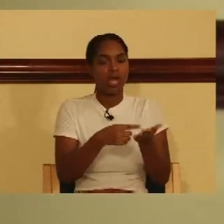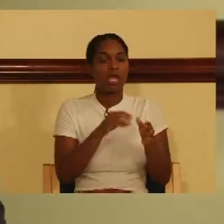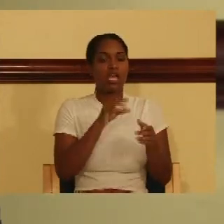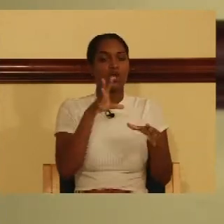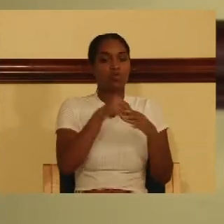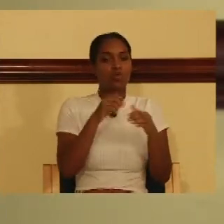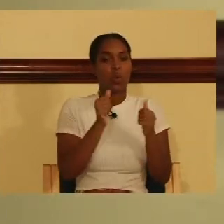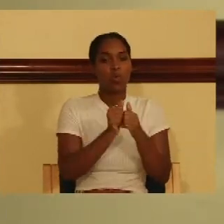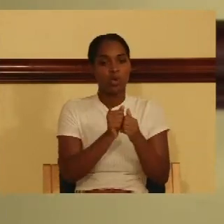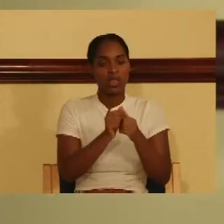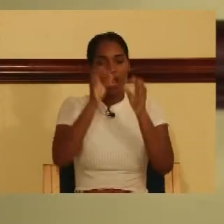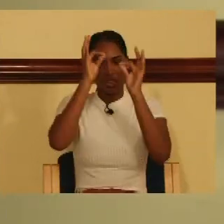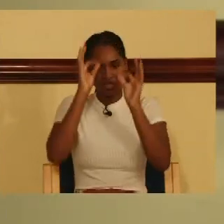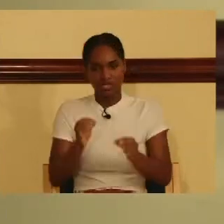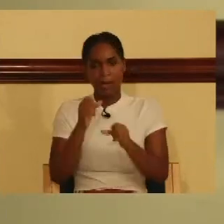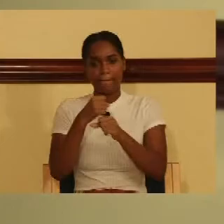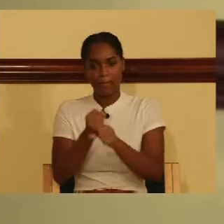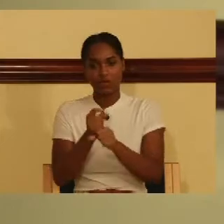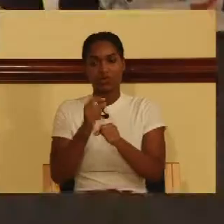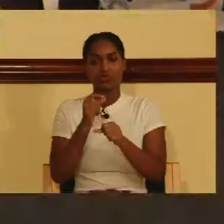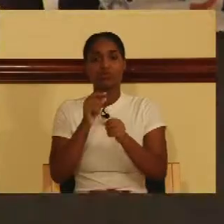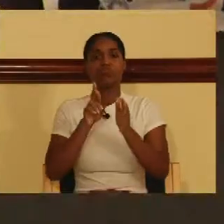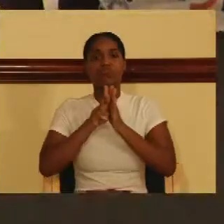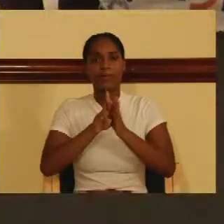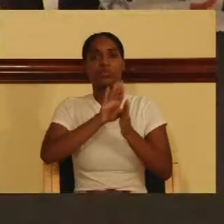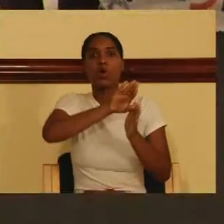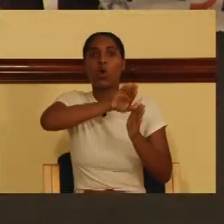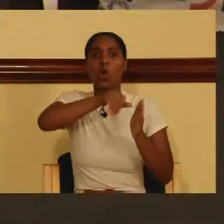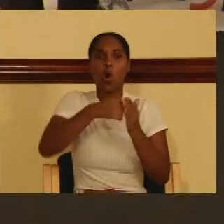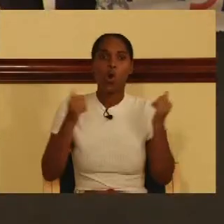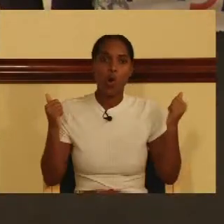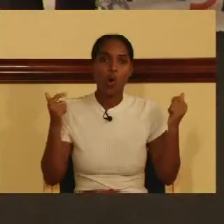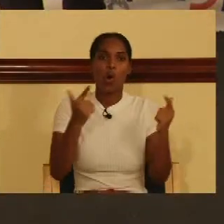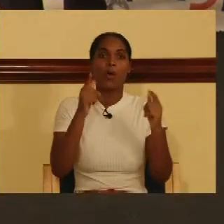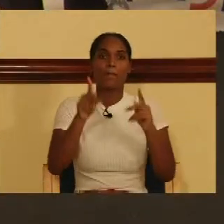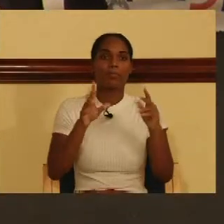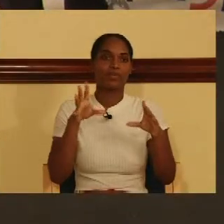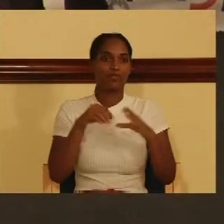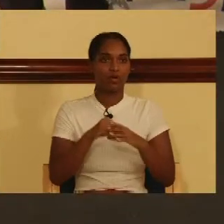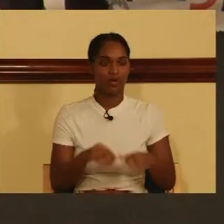the participation to represent all persons involved?